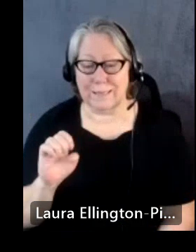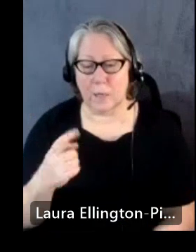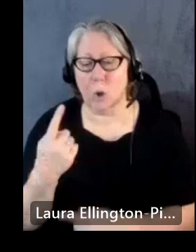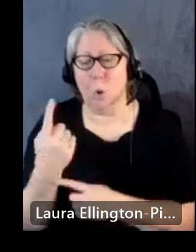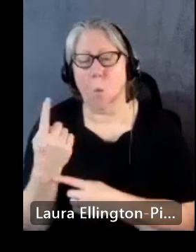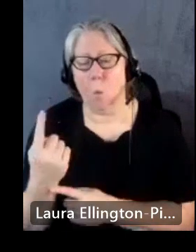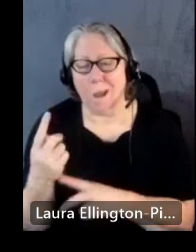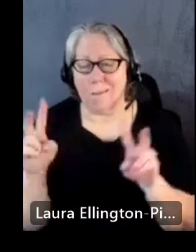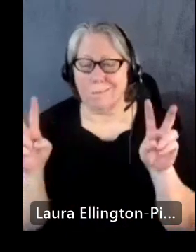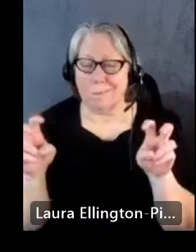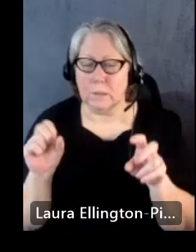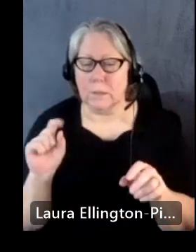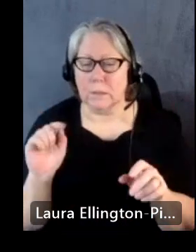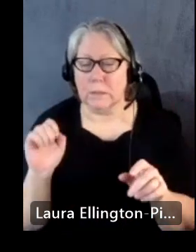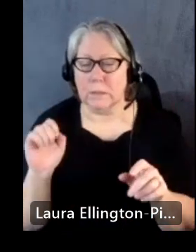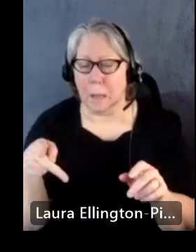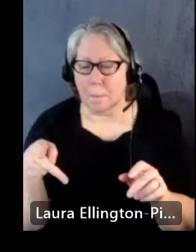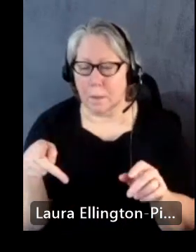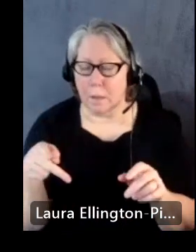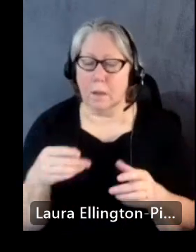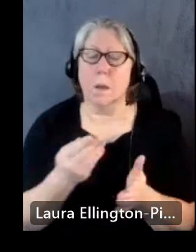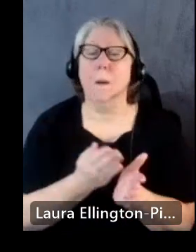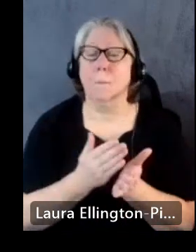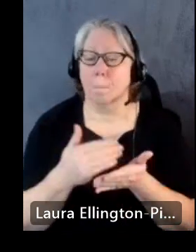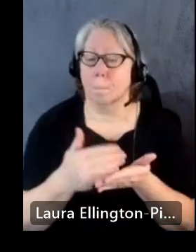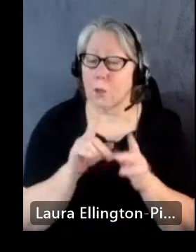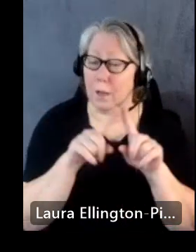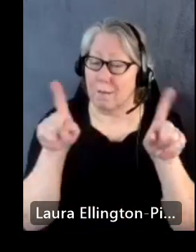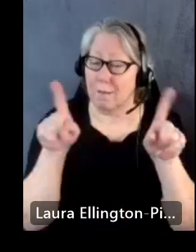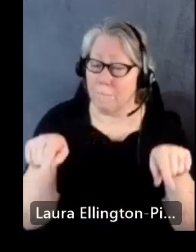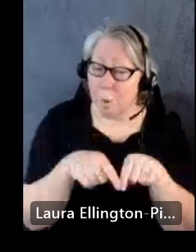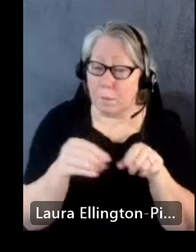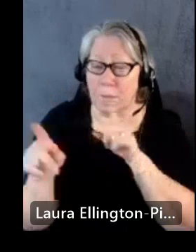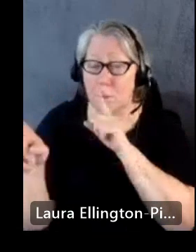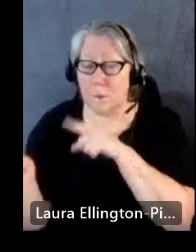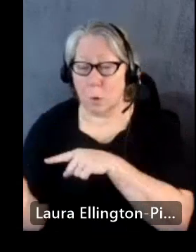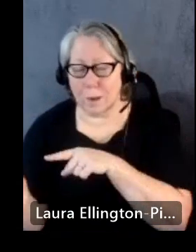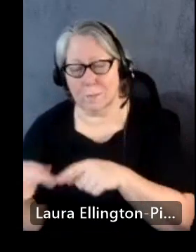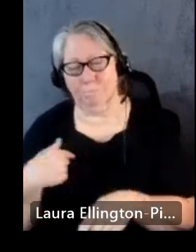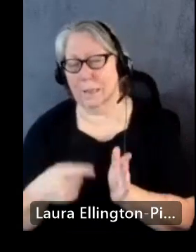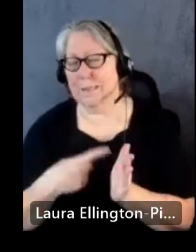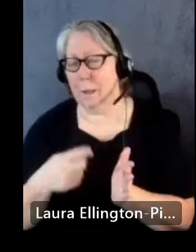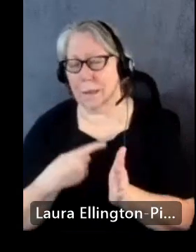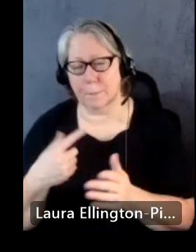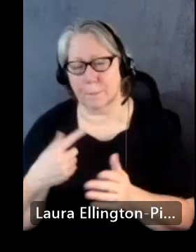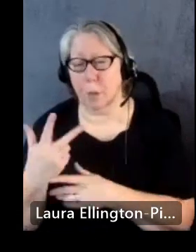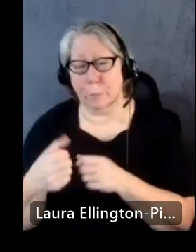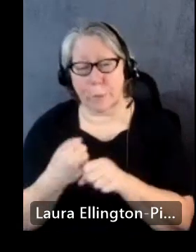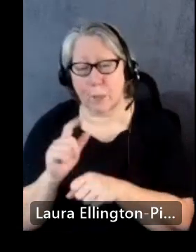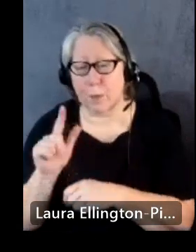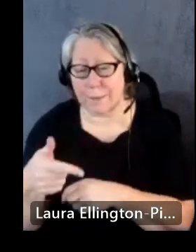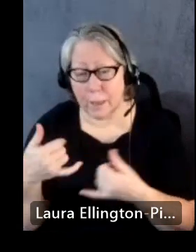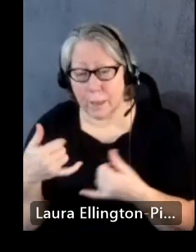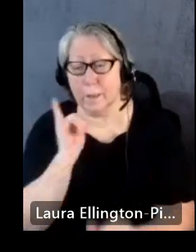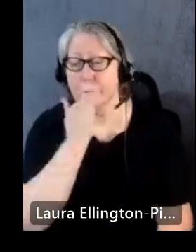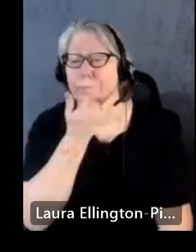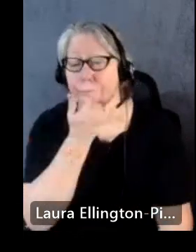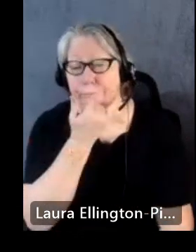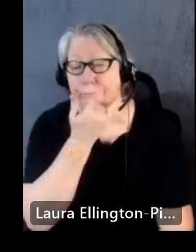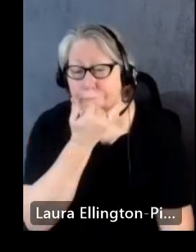Budget form and reports. So I still sometimes make this mistake myself, like 3 years into it, but I try to do my